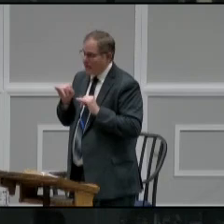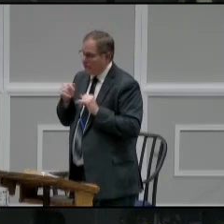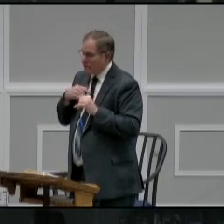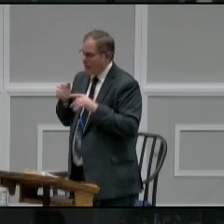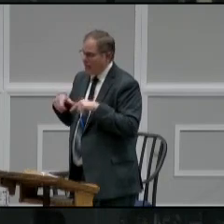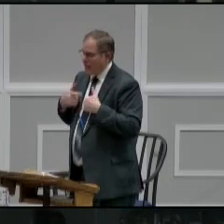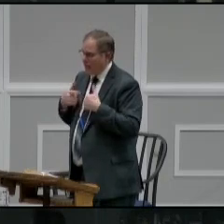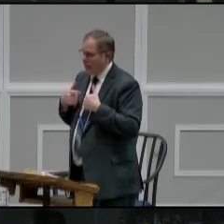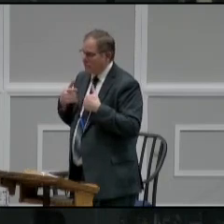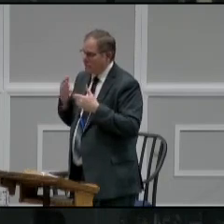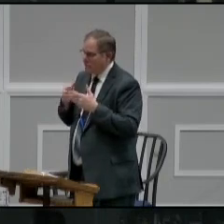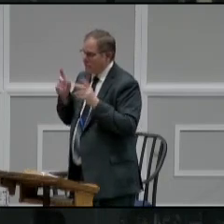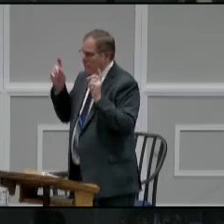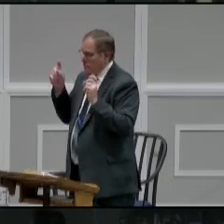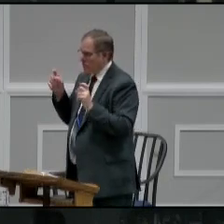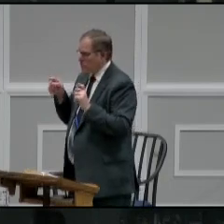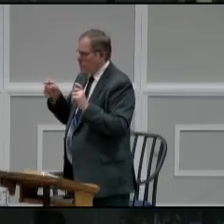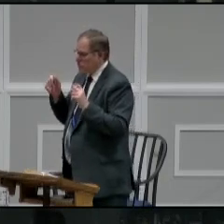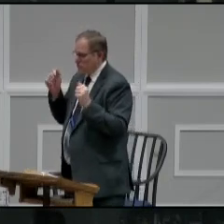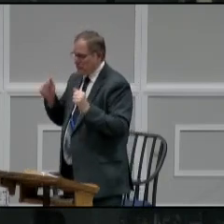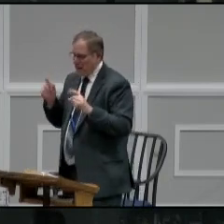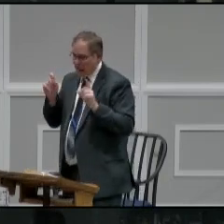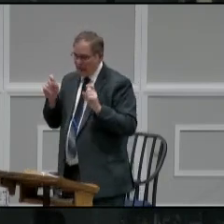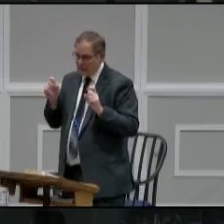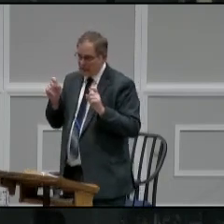Here's some questions that you might be able to ask and